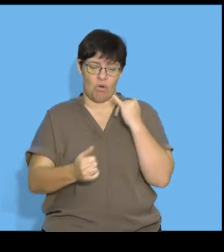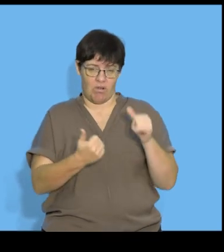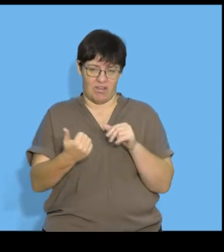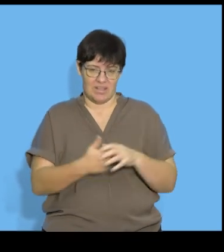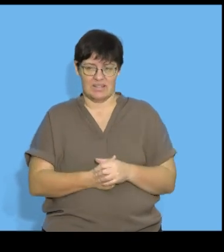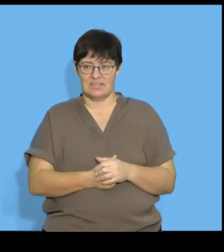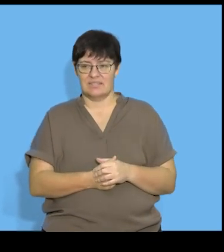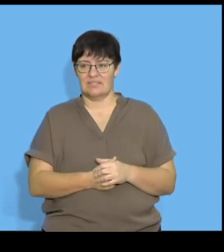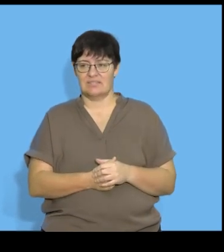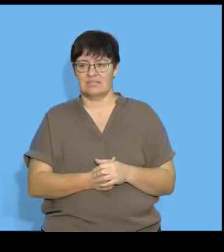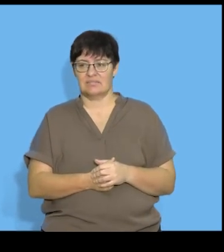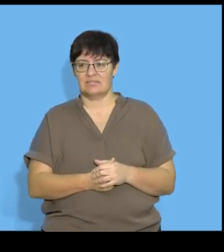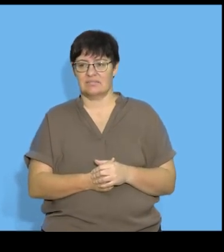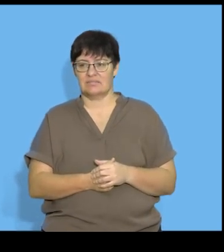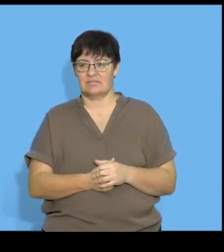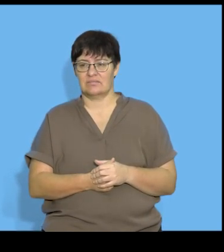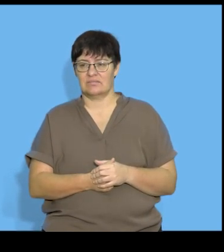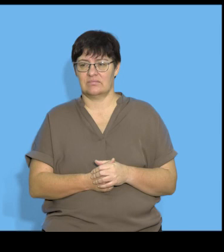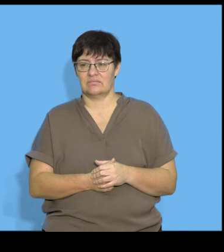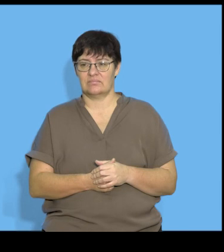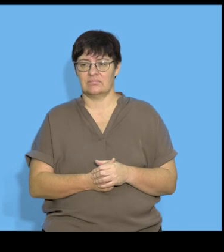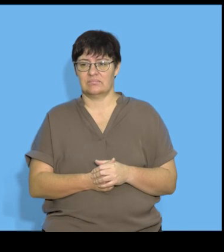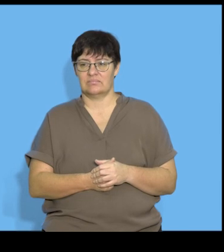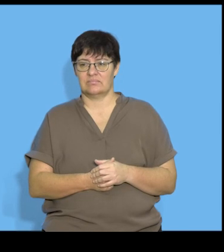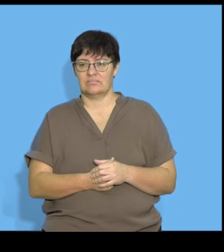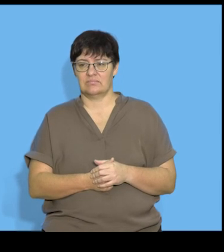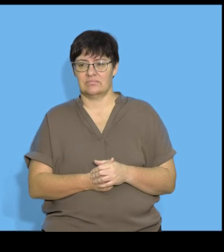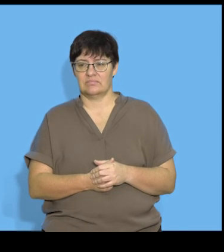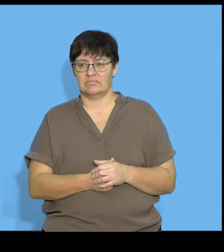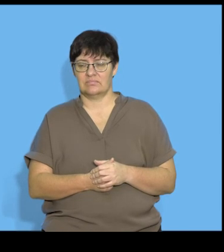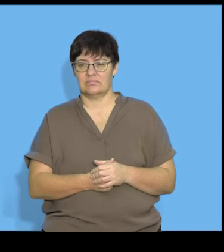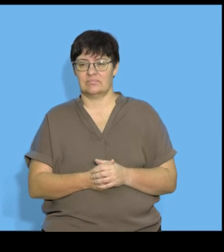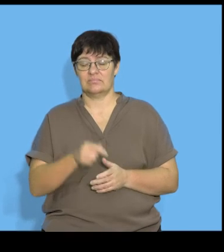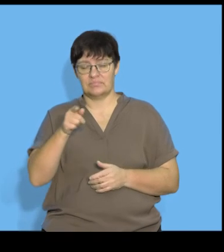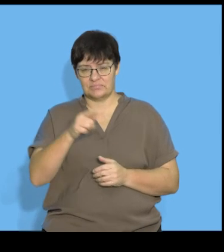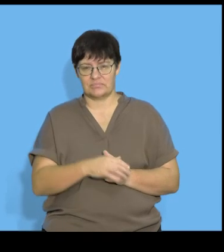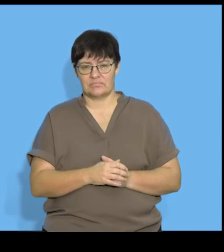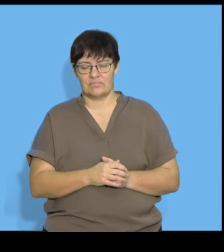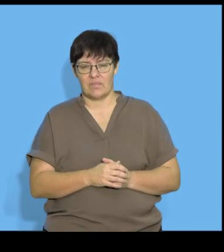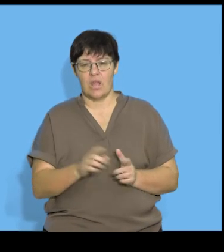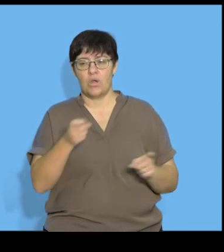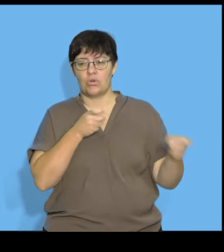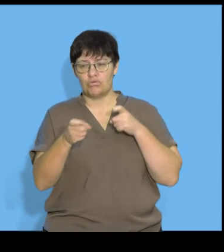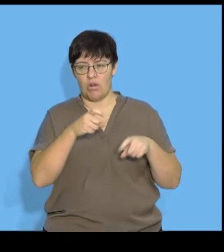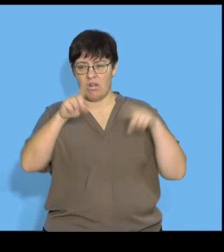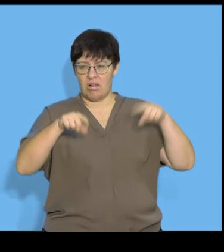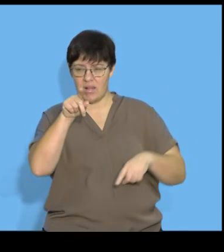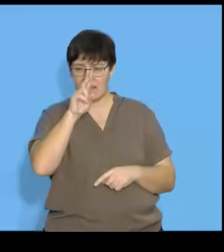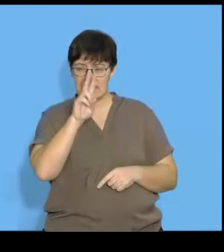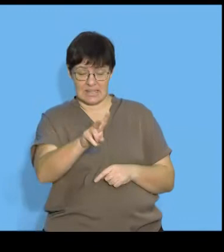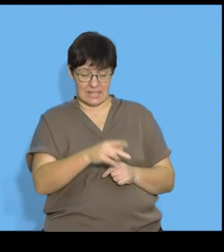go back again. Let's go back to this one over here. All right, controlled variables, look here. All